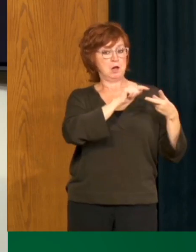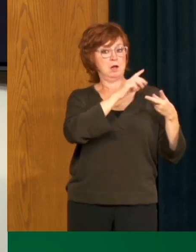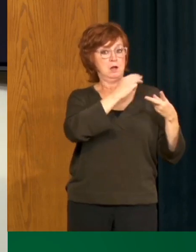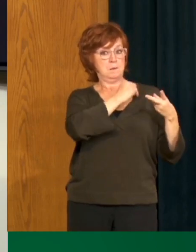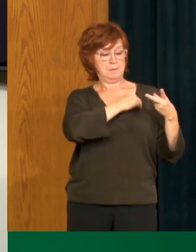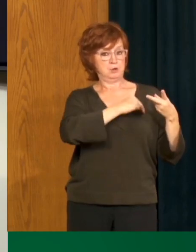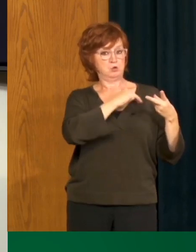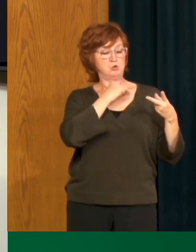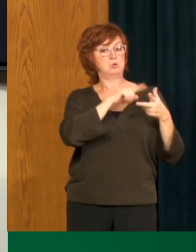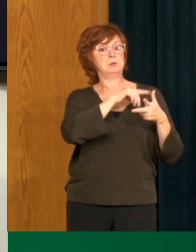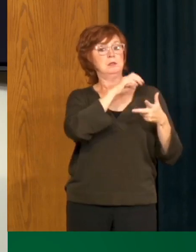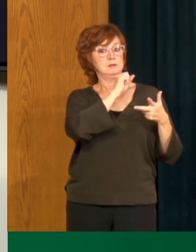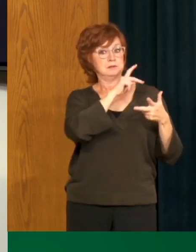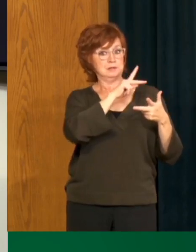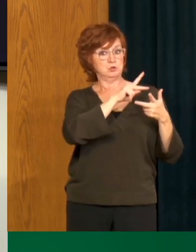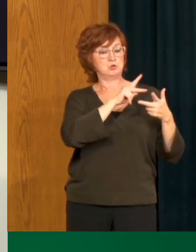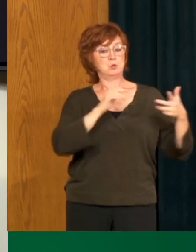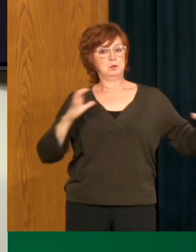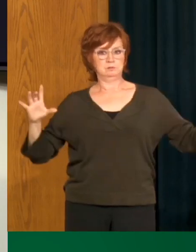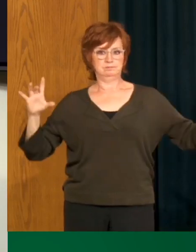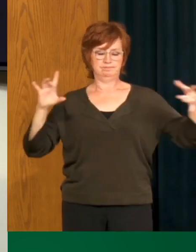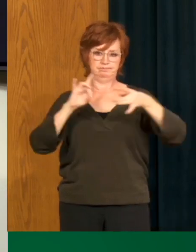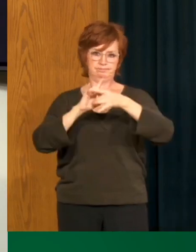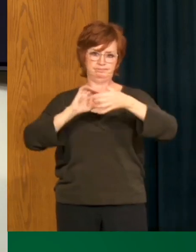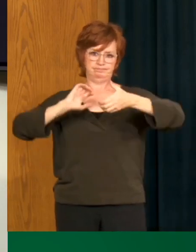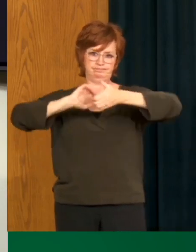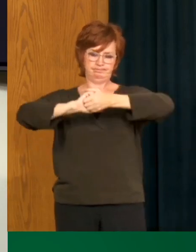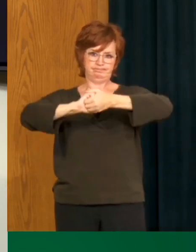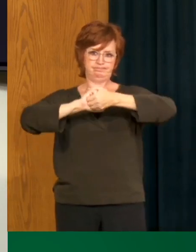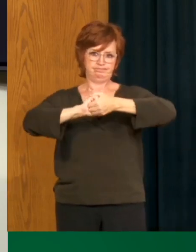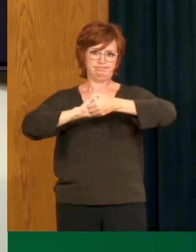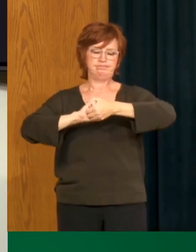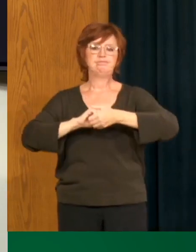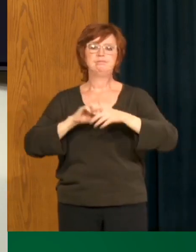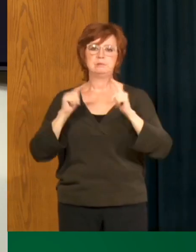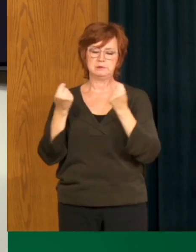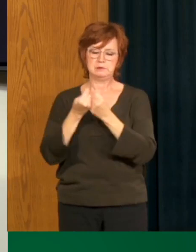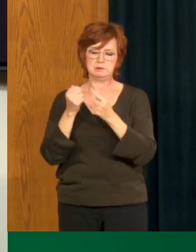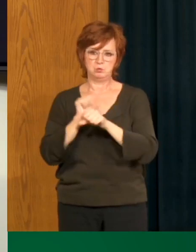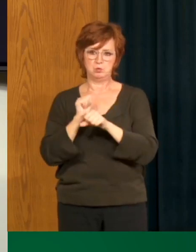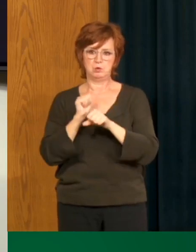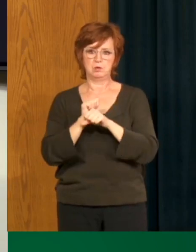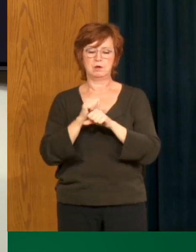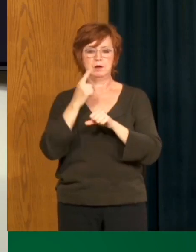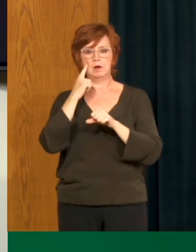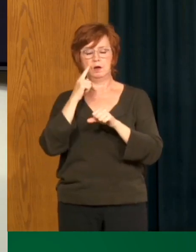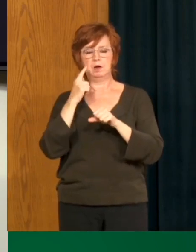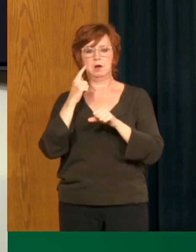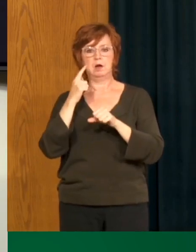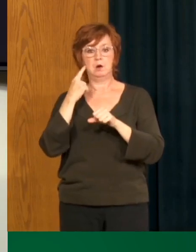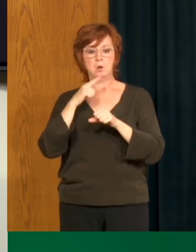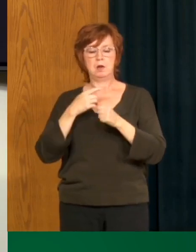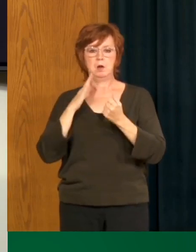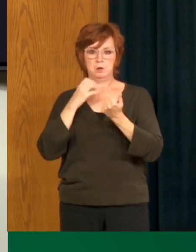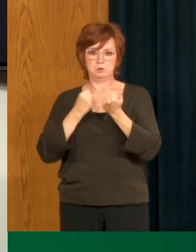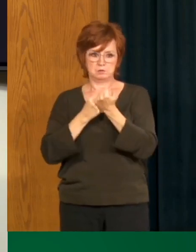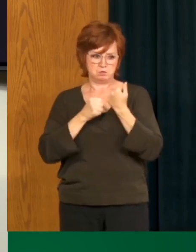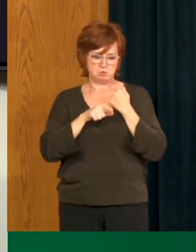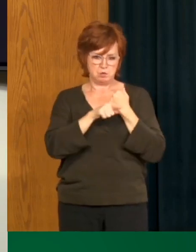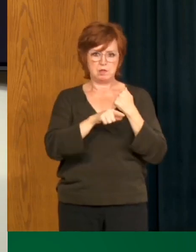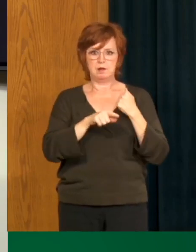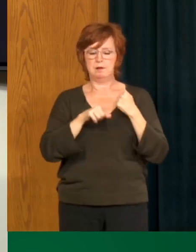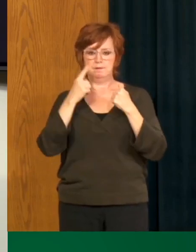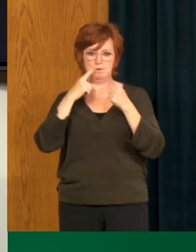work with the people across southwest Saskatchewan to give us access and support as we are actively testing and